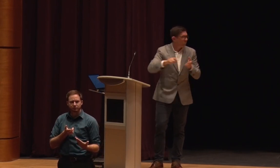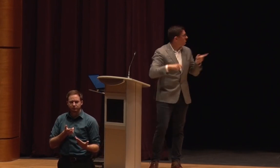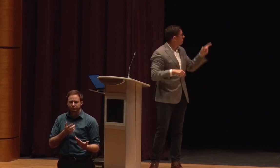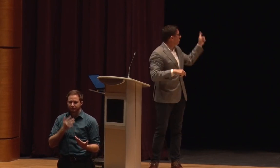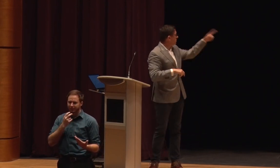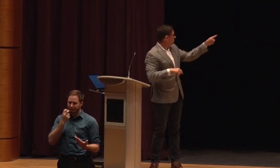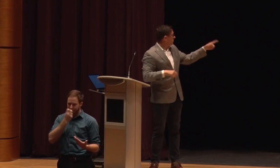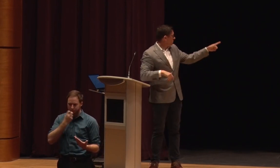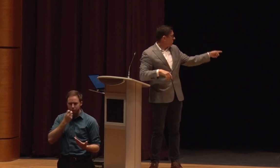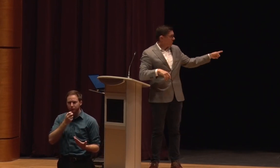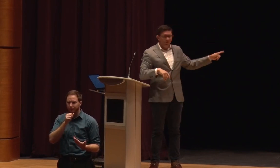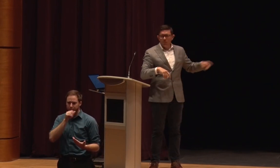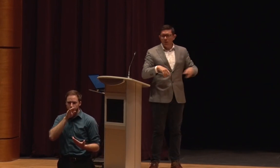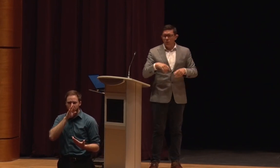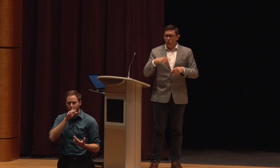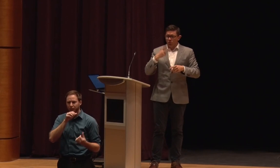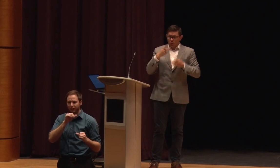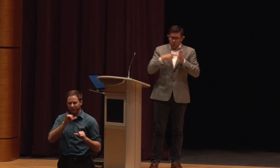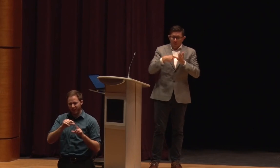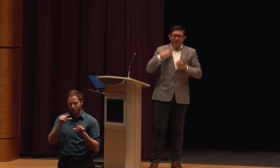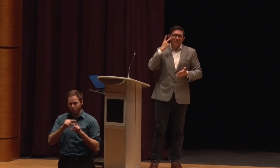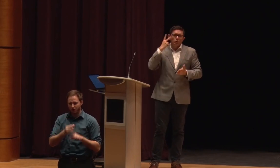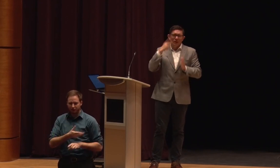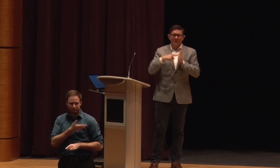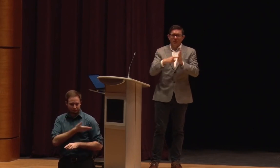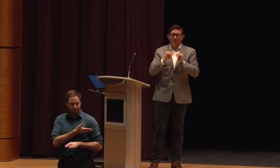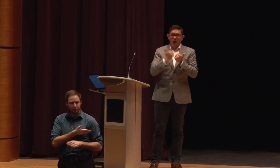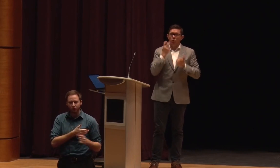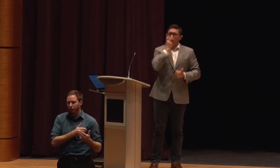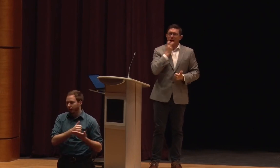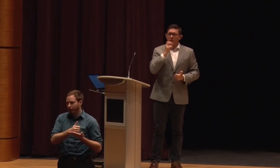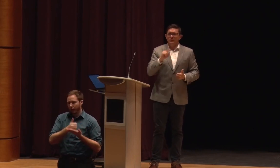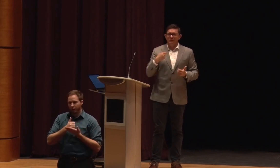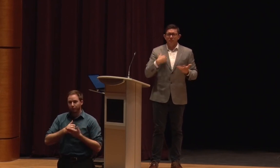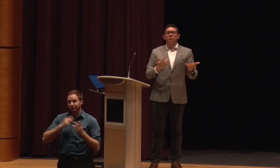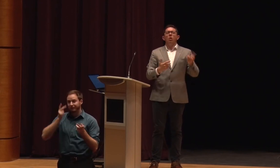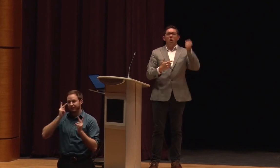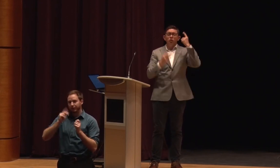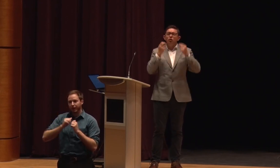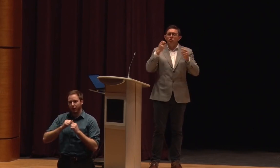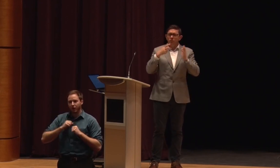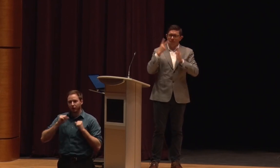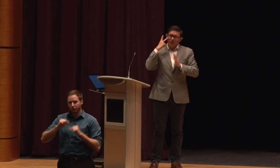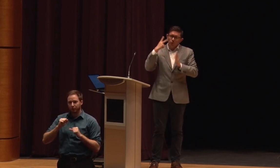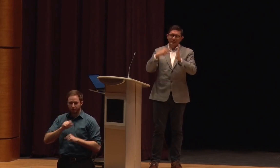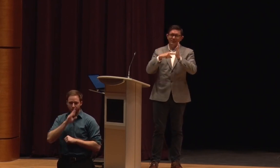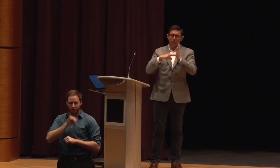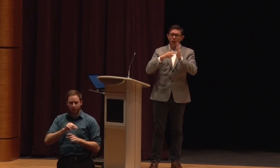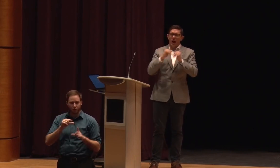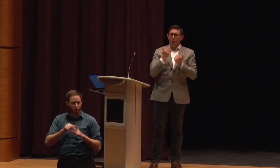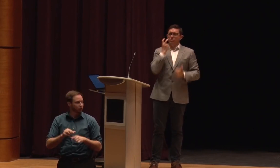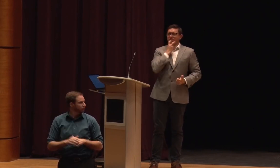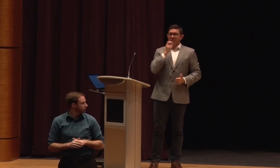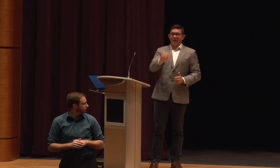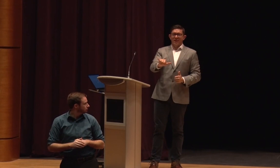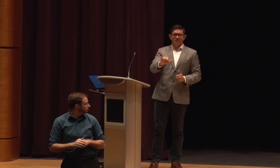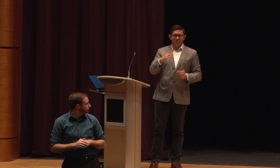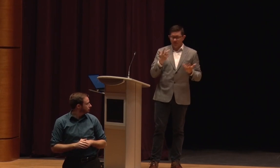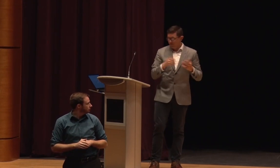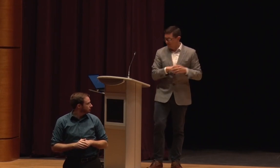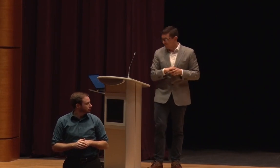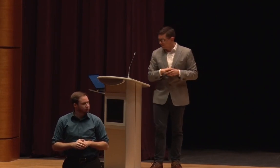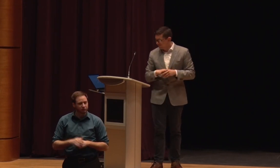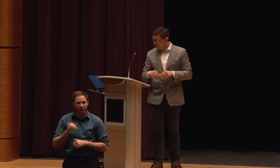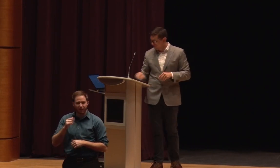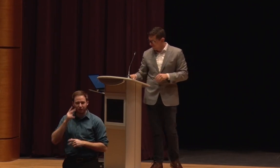lip reading and pronouncing this word. So she showed me visually how I'd be able to pronounce this. It was a